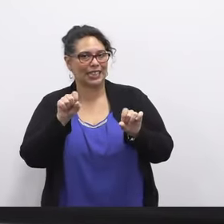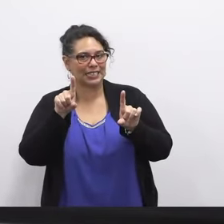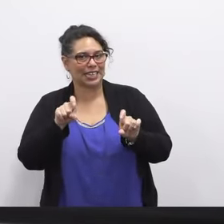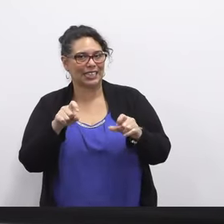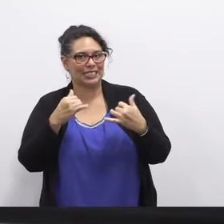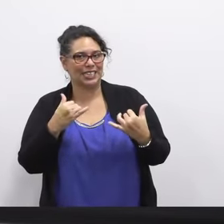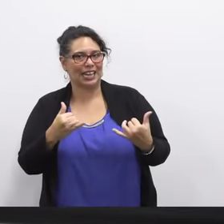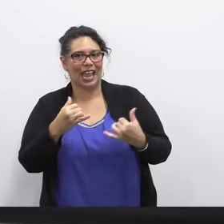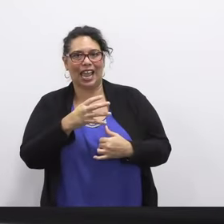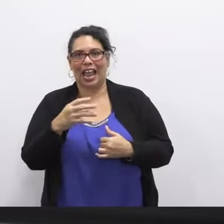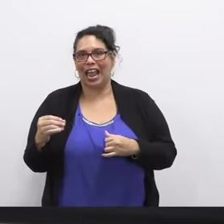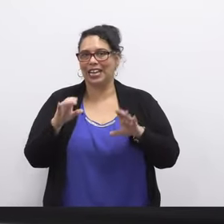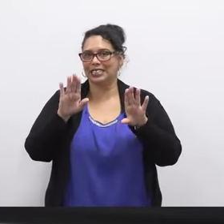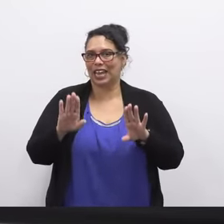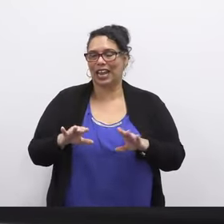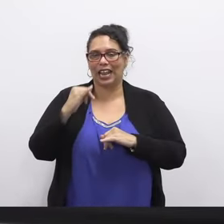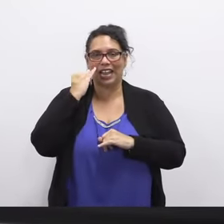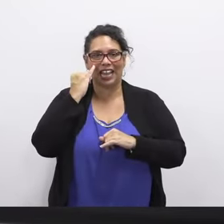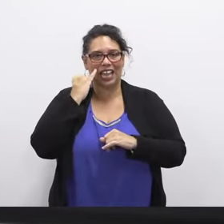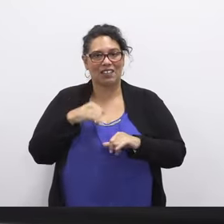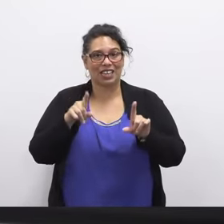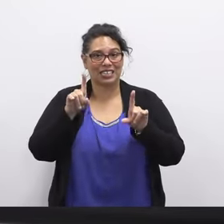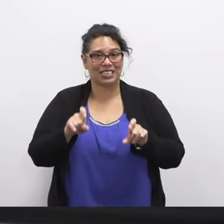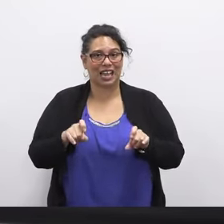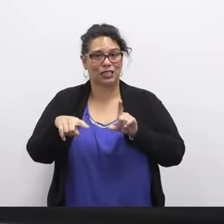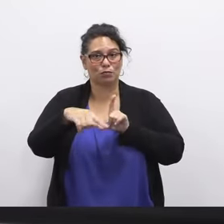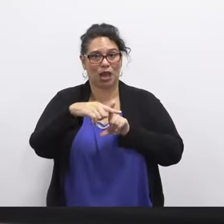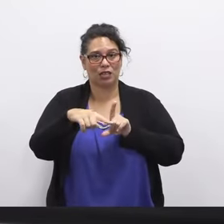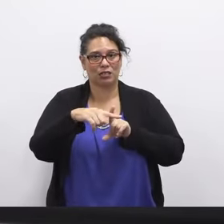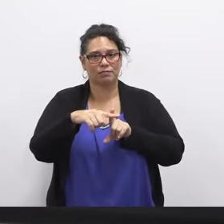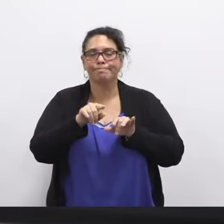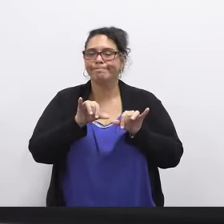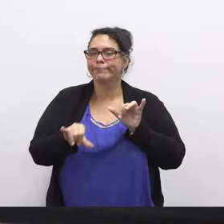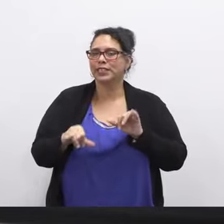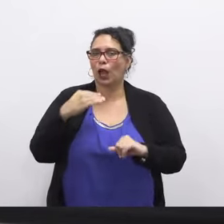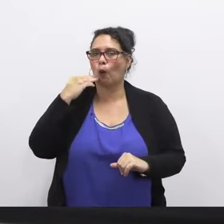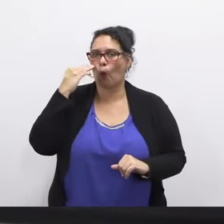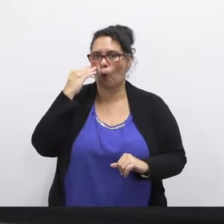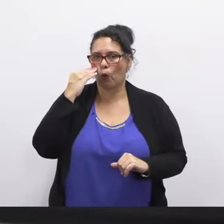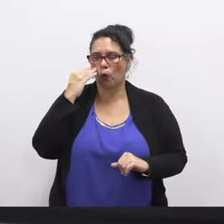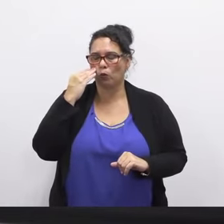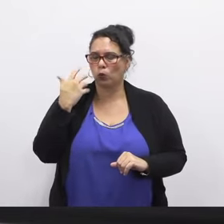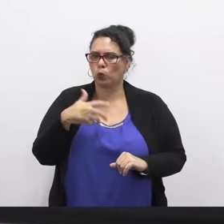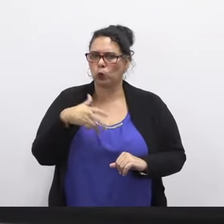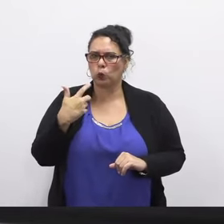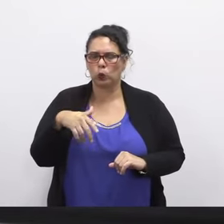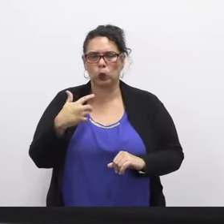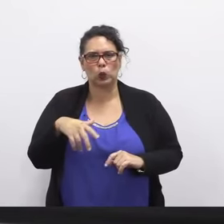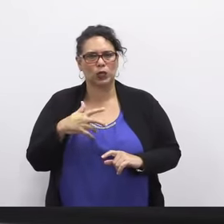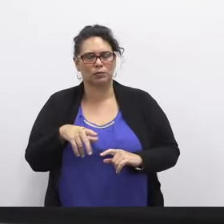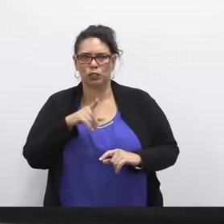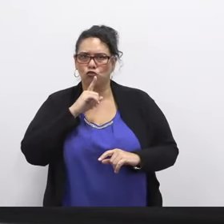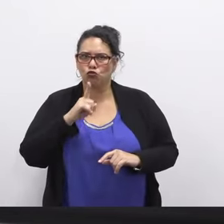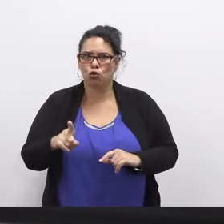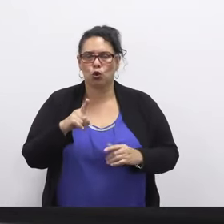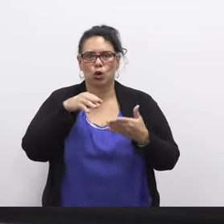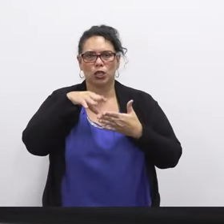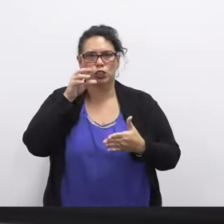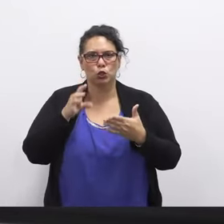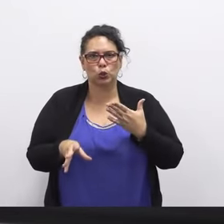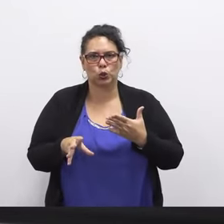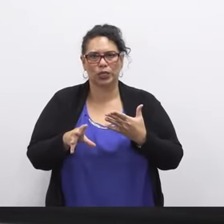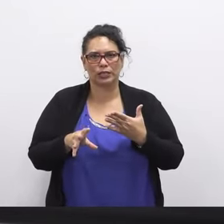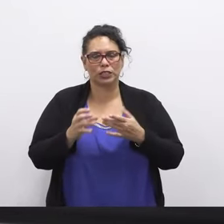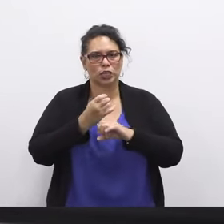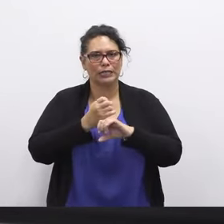take tests both today and Sunday, and if they test positive, they are encouraged to stay home. We are taking extreme measures at our school, ensuring that our student staff